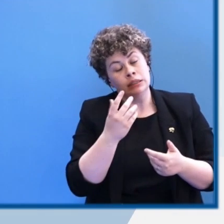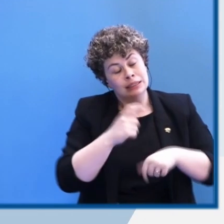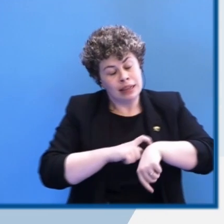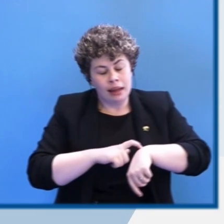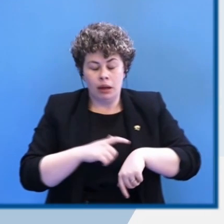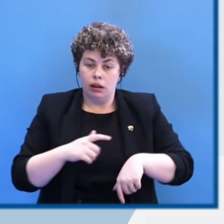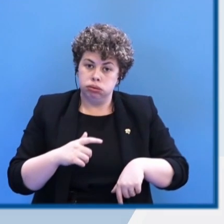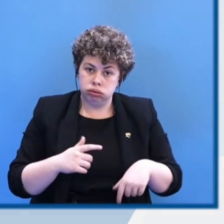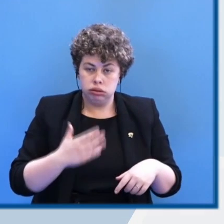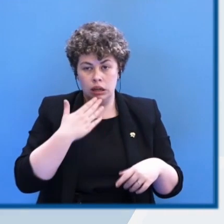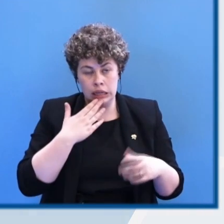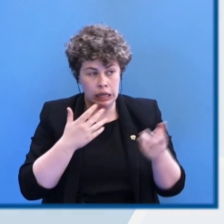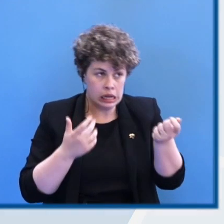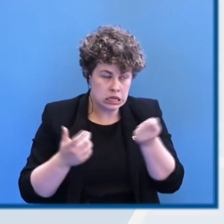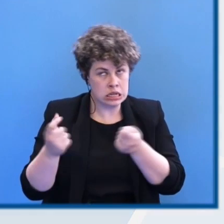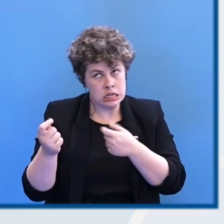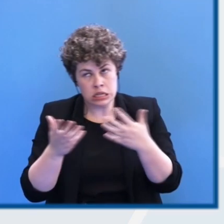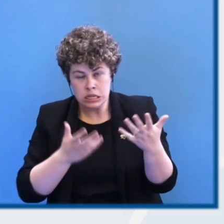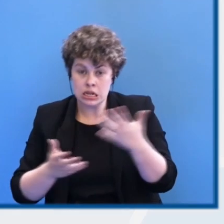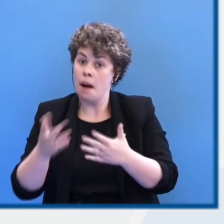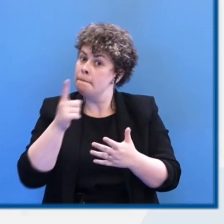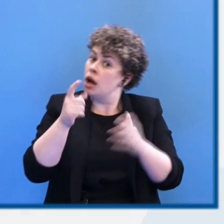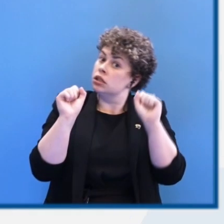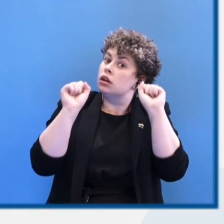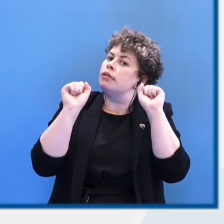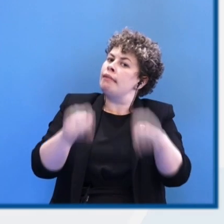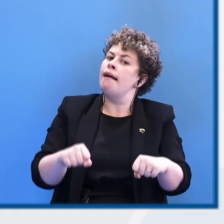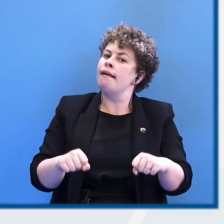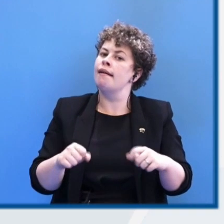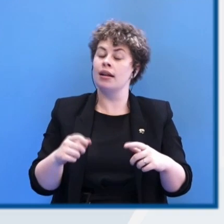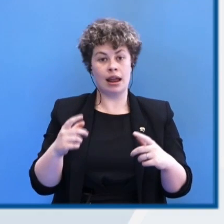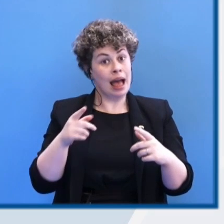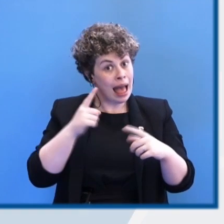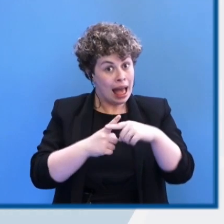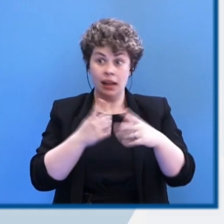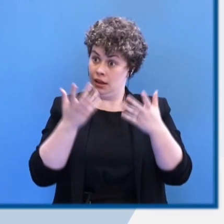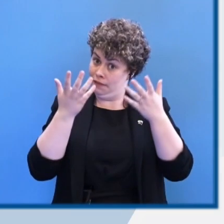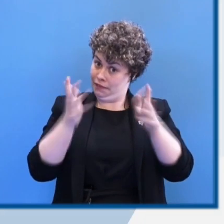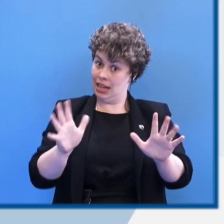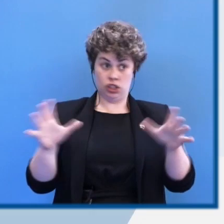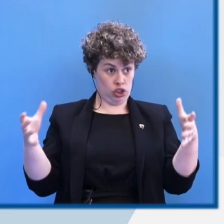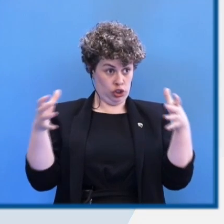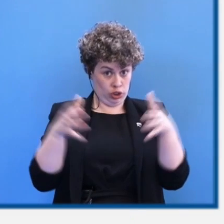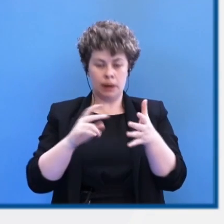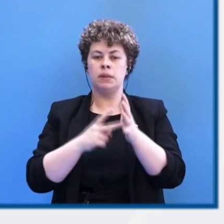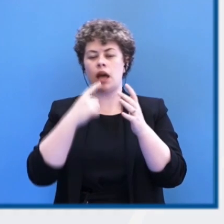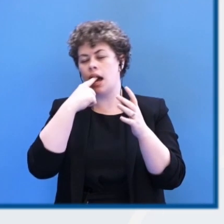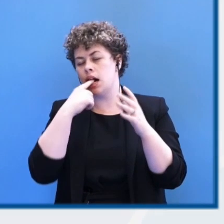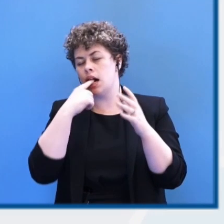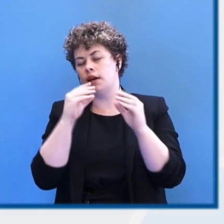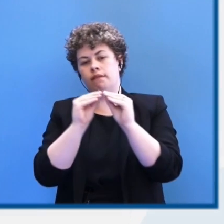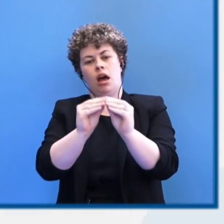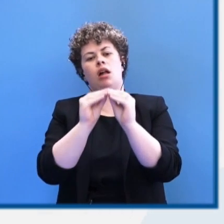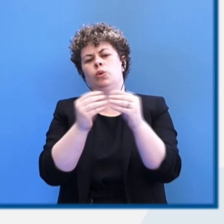realistic, doable, dependent on the willingness for cooperation of the responsible actors, of great value,